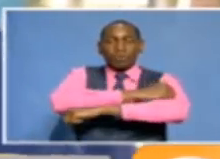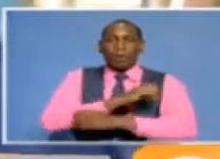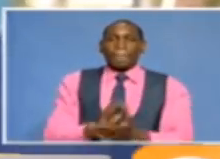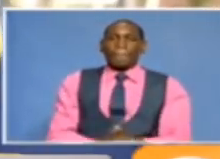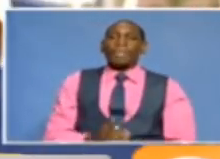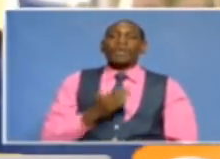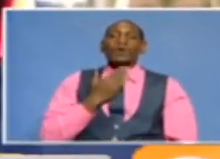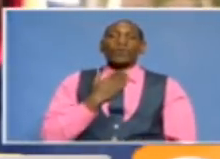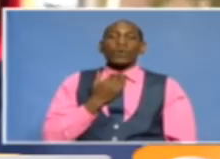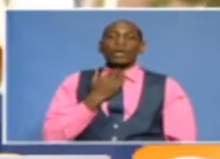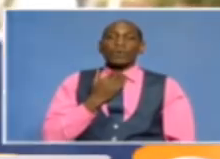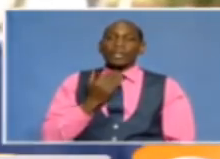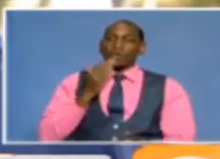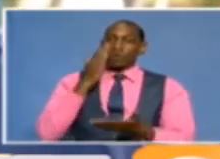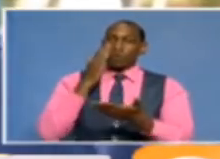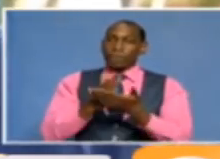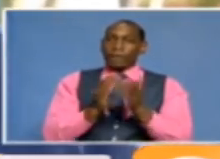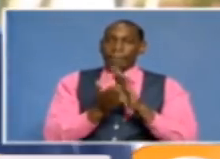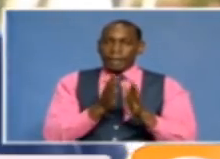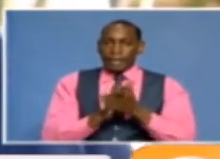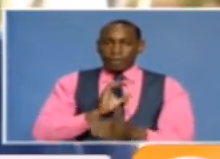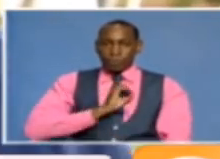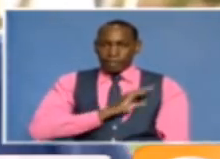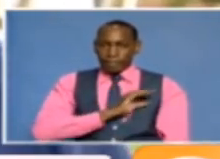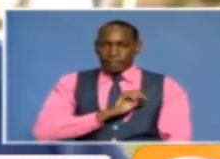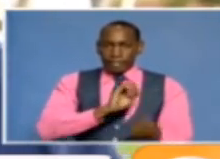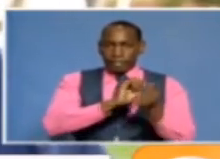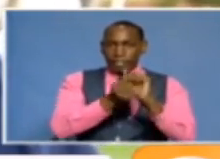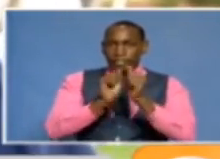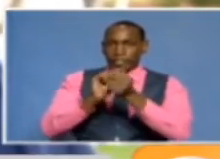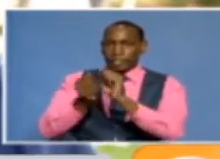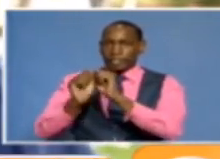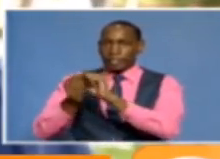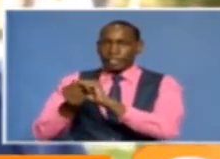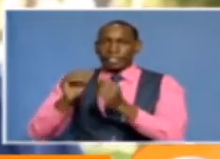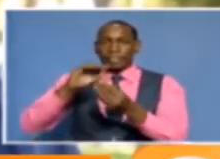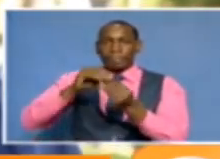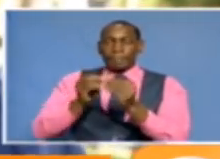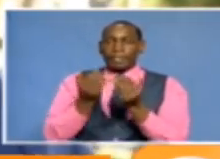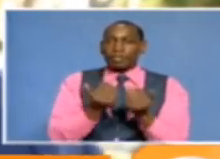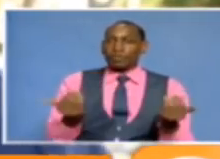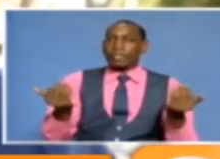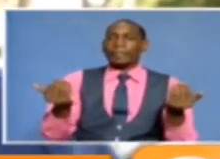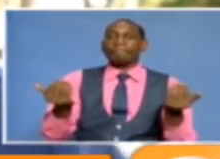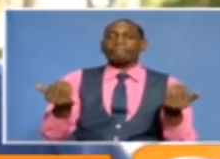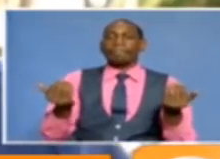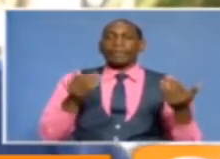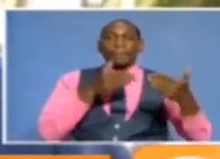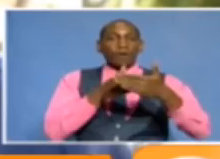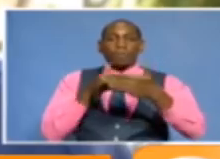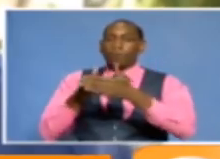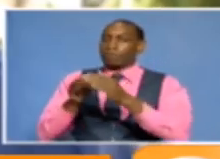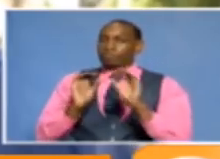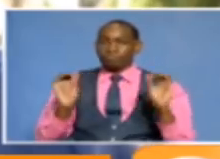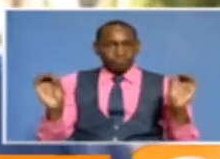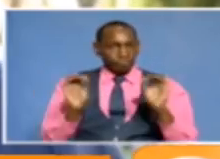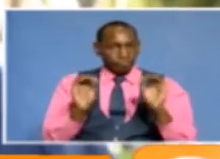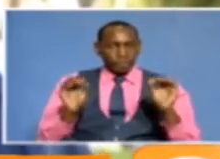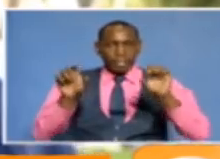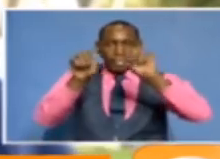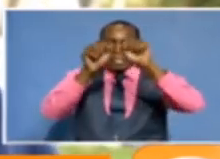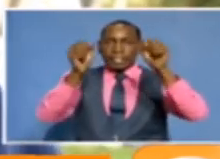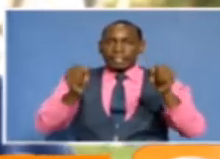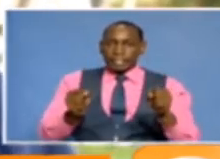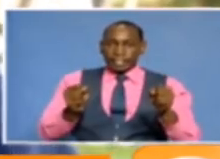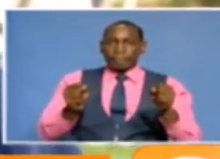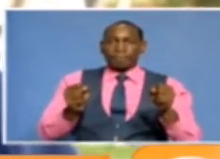any fears that the changes that are being made, children are going to be locked out. No, the system